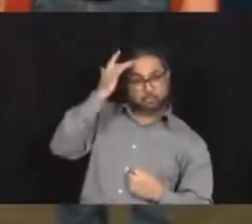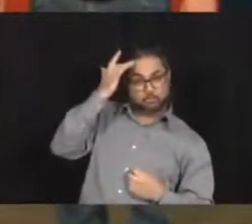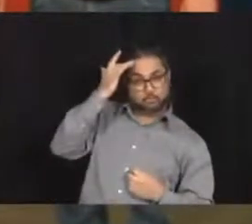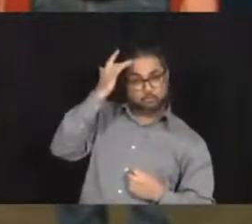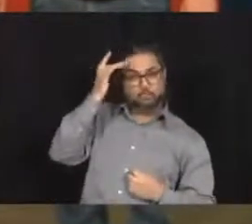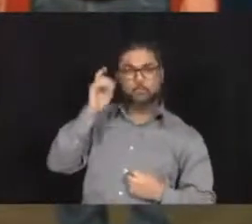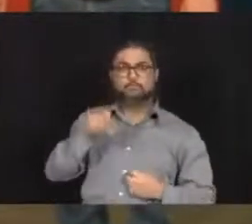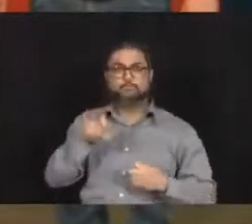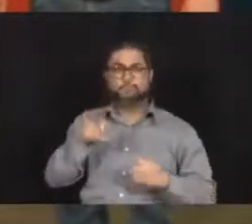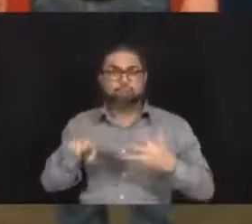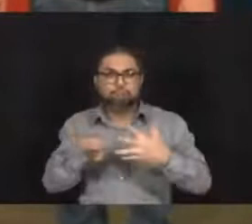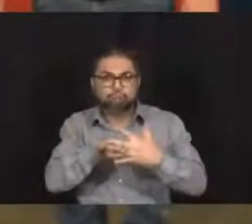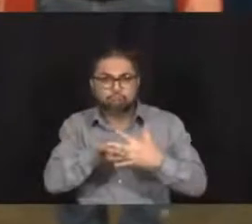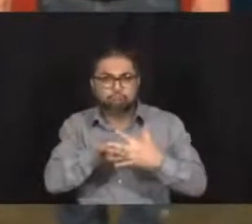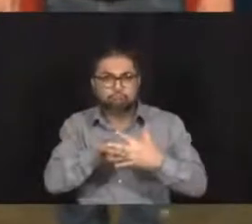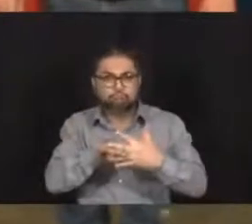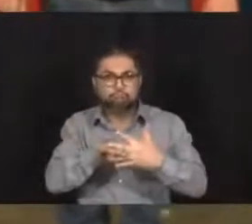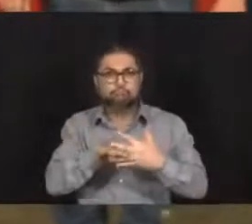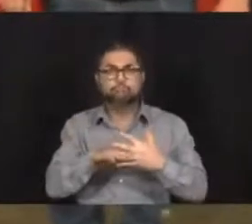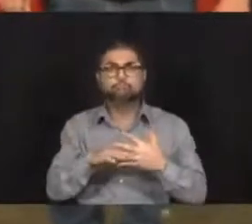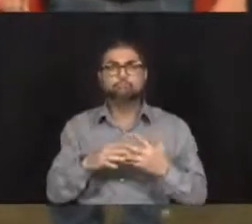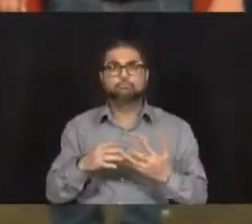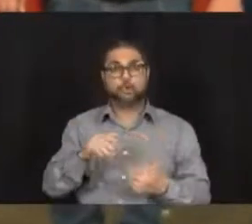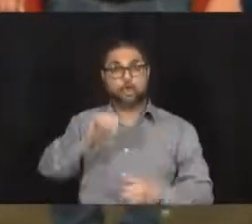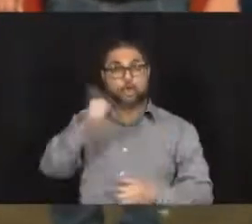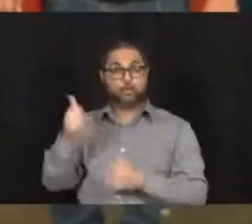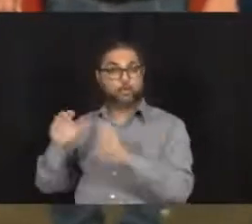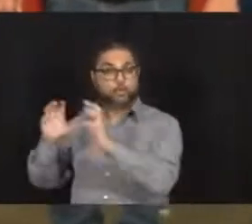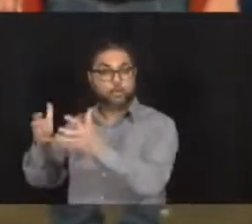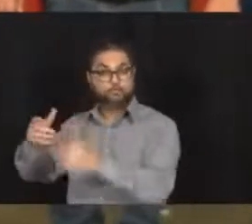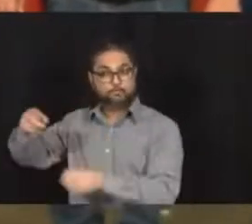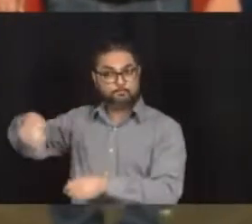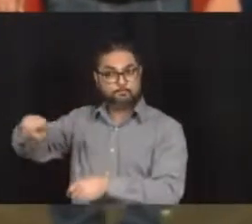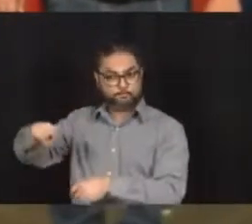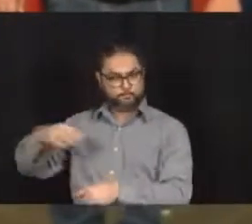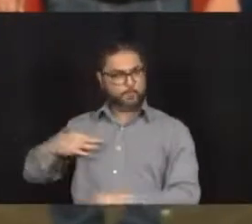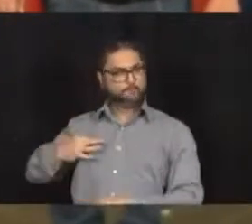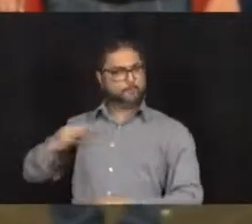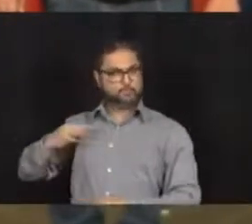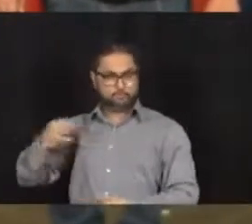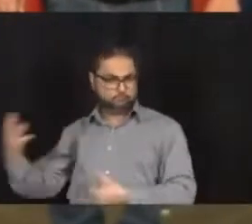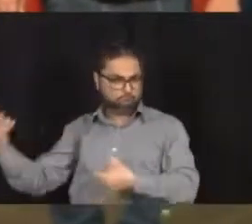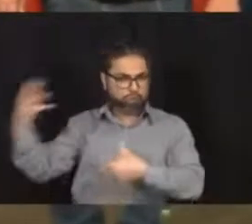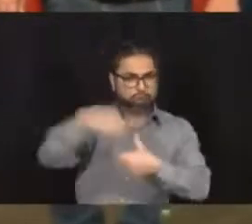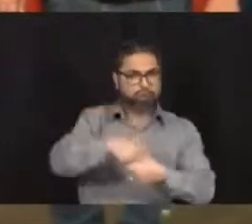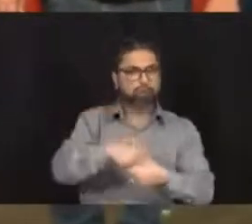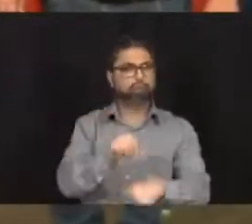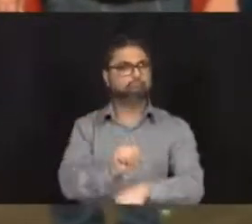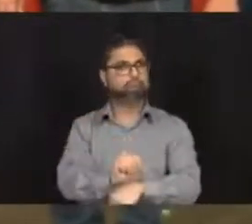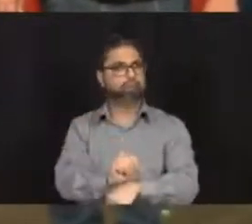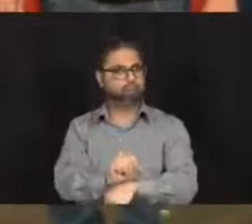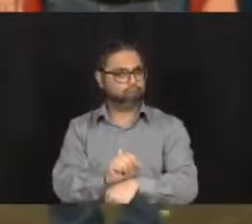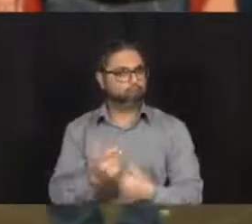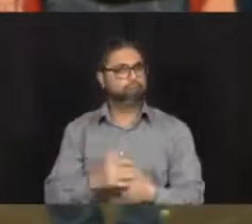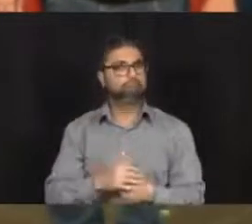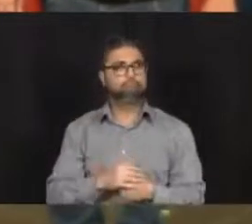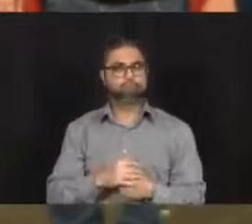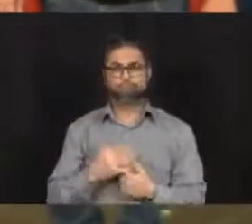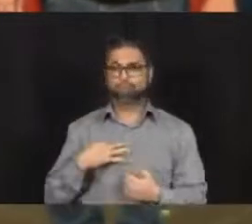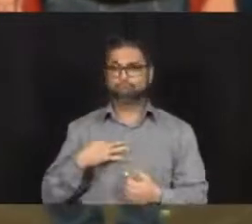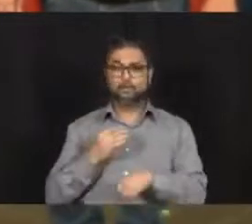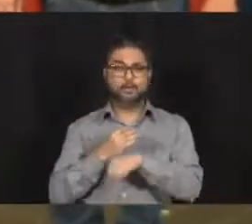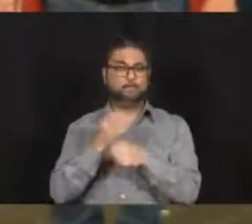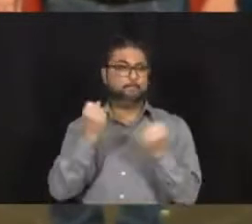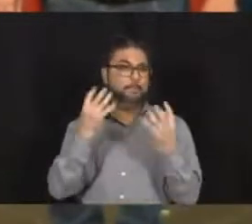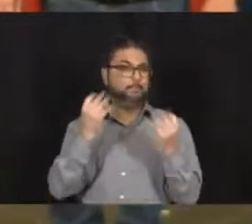volunteers through the workforce group that we've put together through that portal. We've received applications from thousands of people